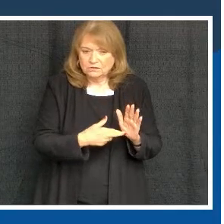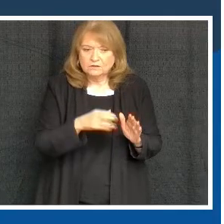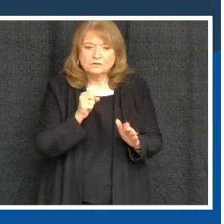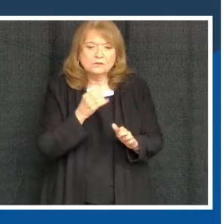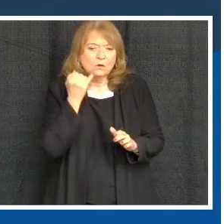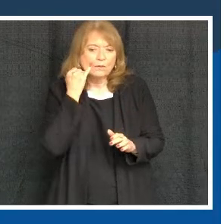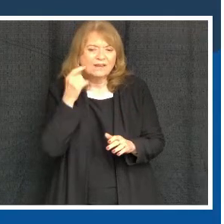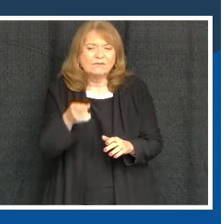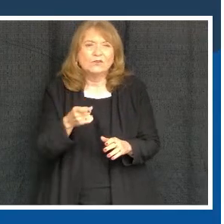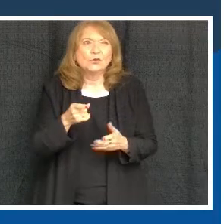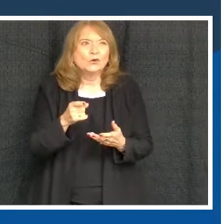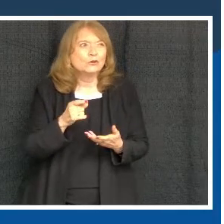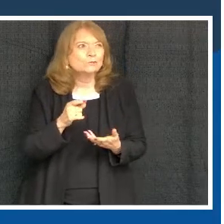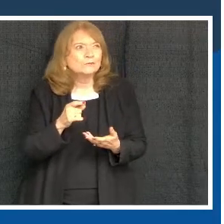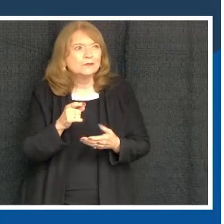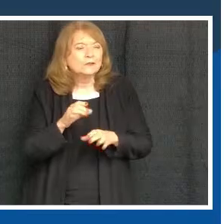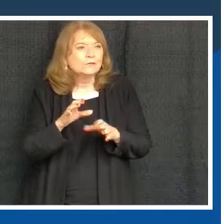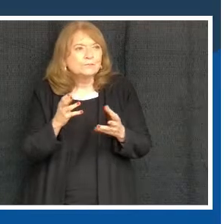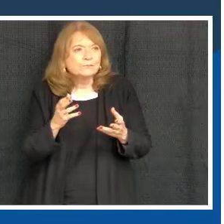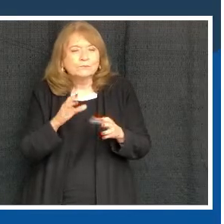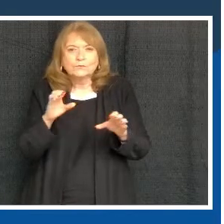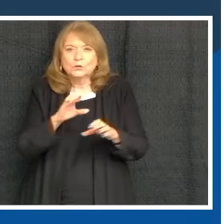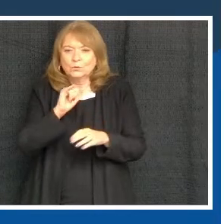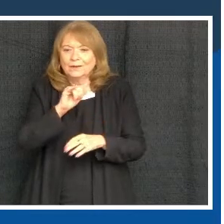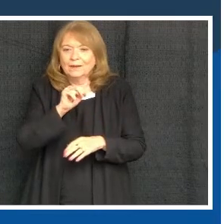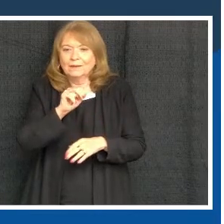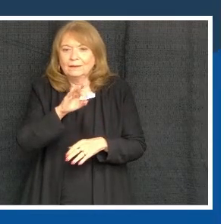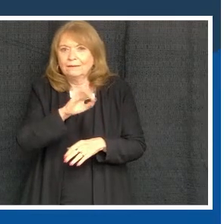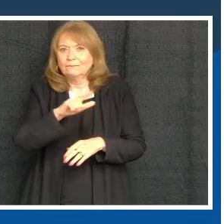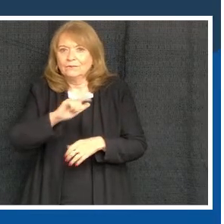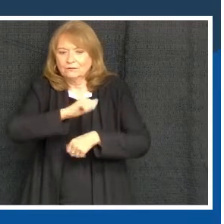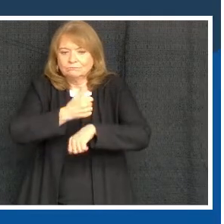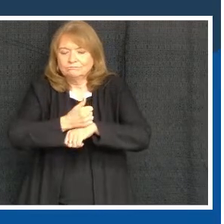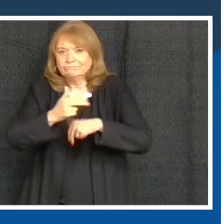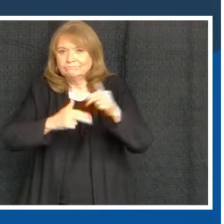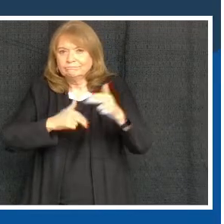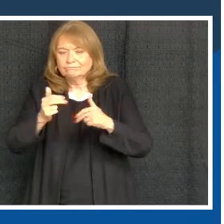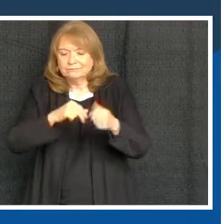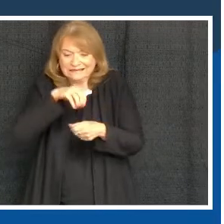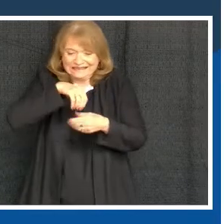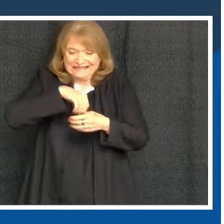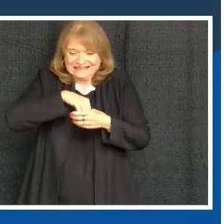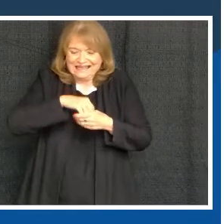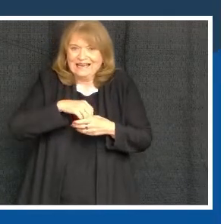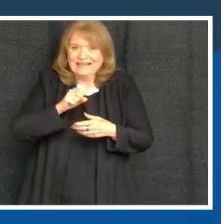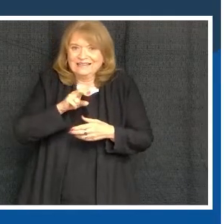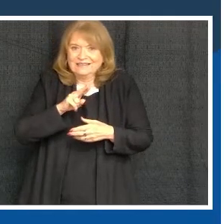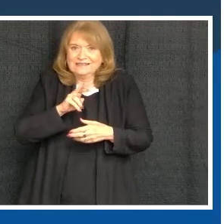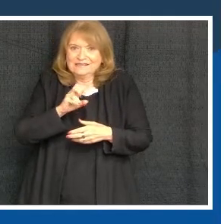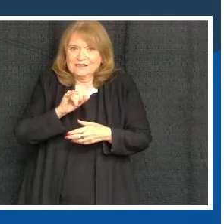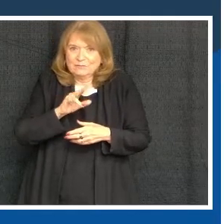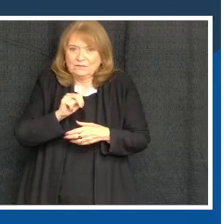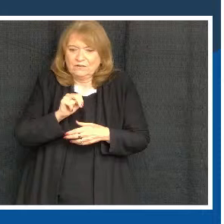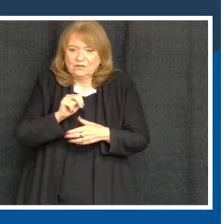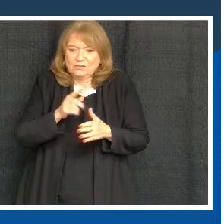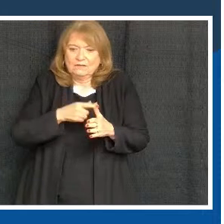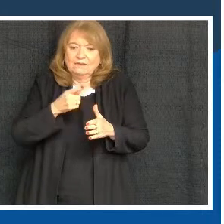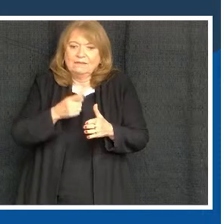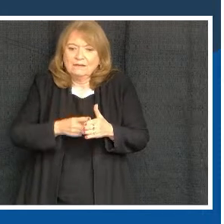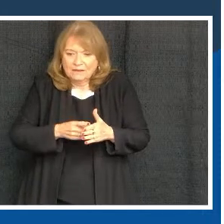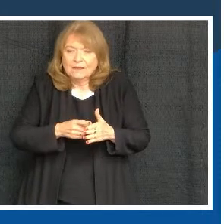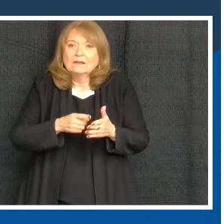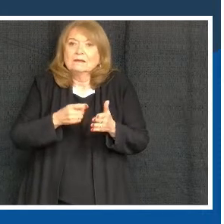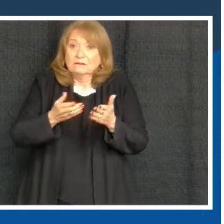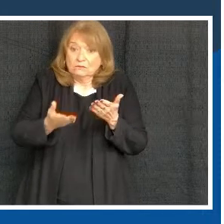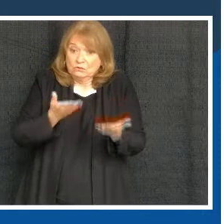you're you're doing a small infill development inside of an existing subdivision, there's a trigger point where sidewalks will be required,